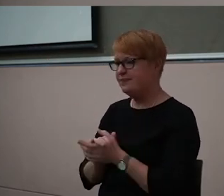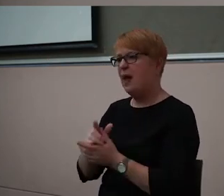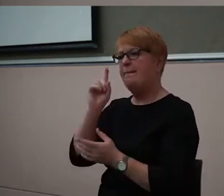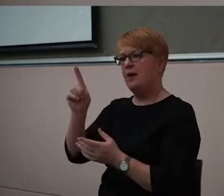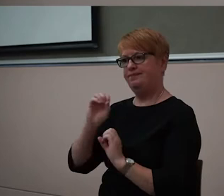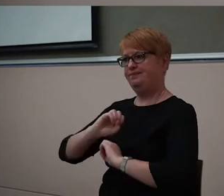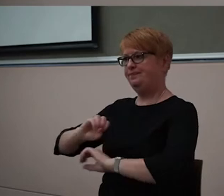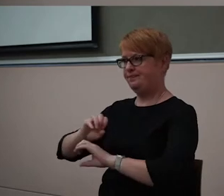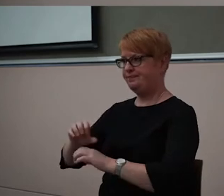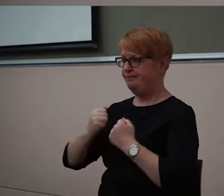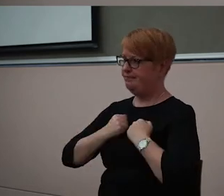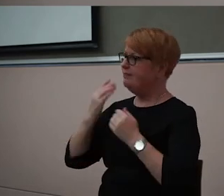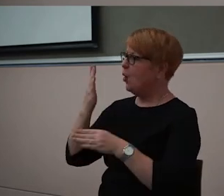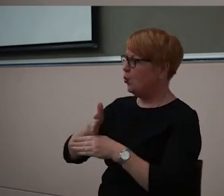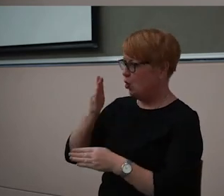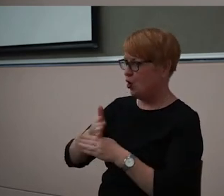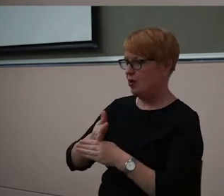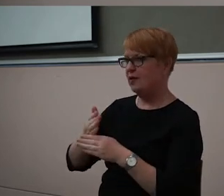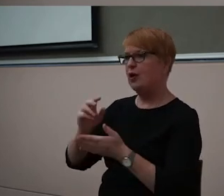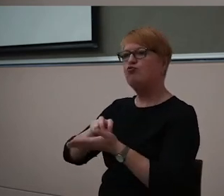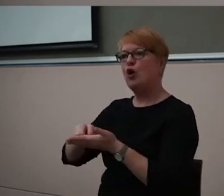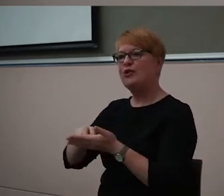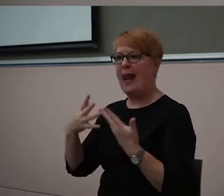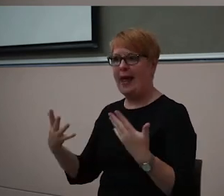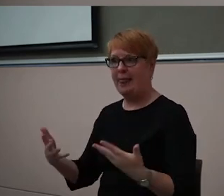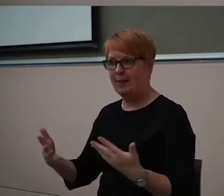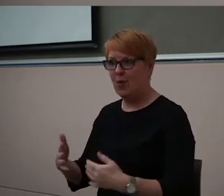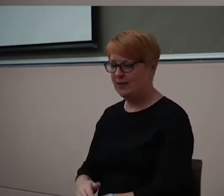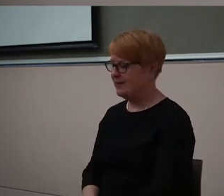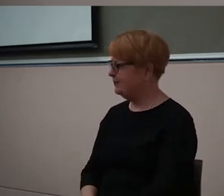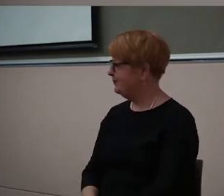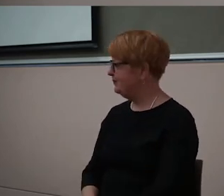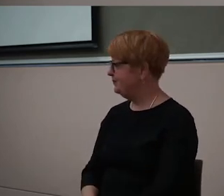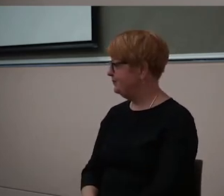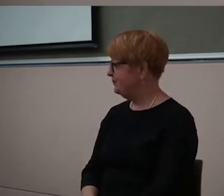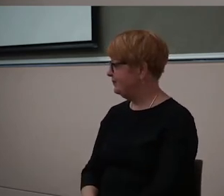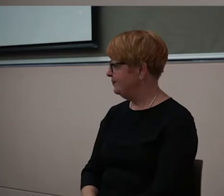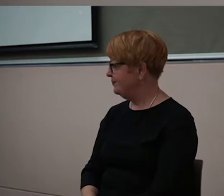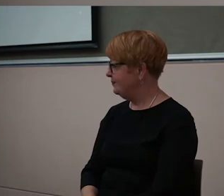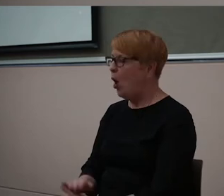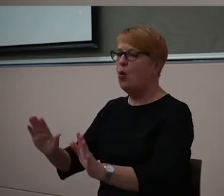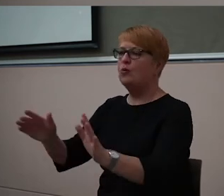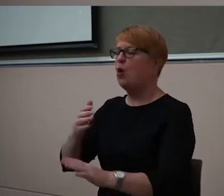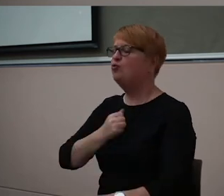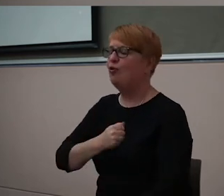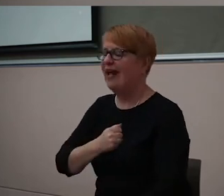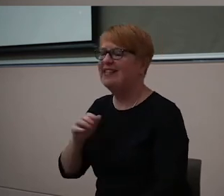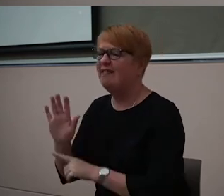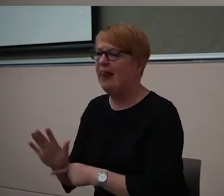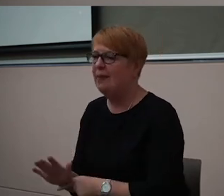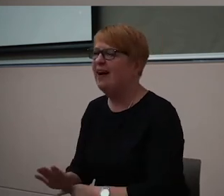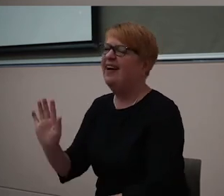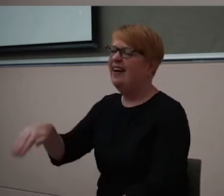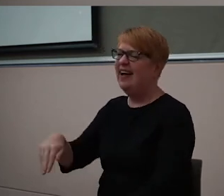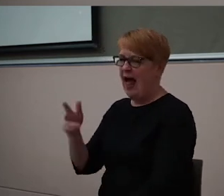bit about the work in Rochdale at the moment. So we can go, oh no, it's a film. Right, that's fine. I'm going to show you